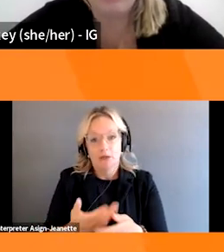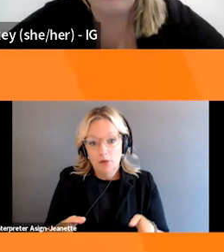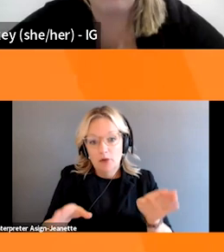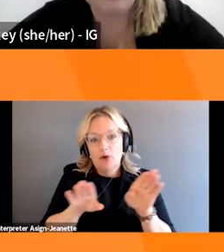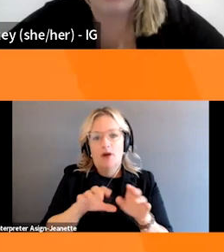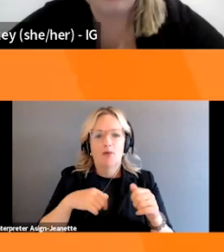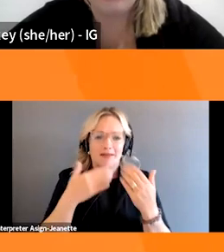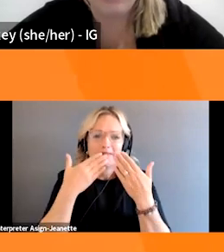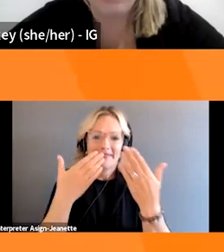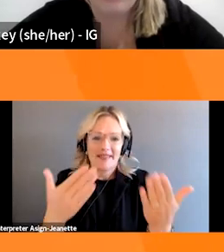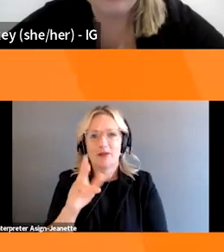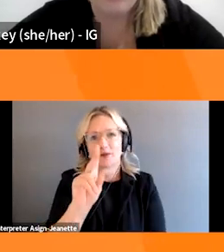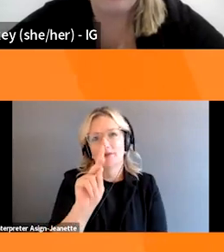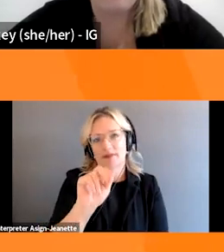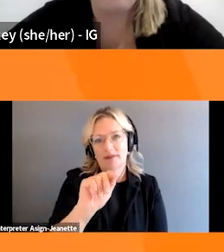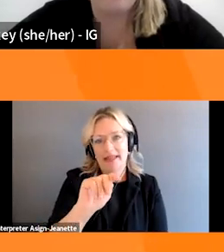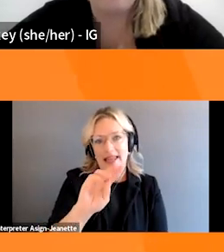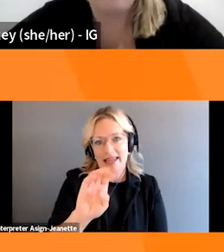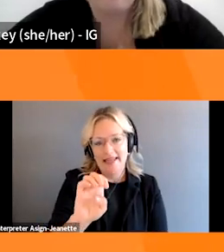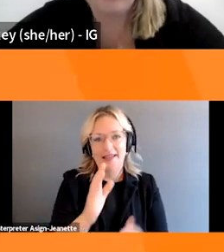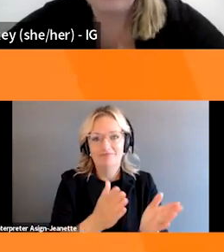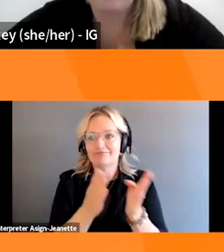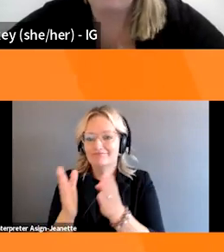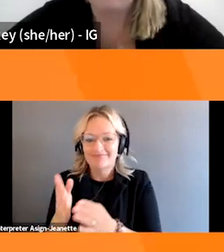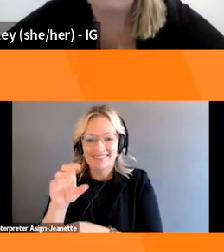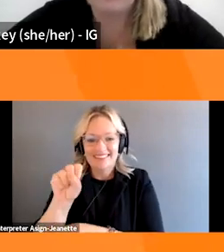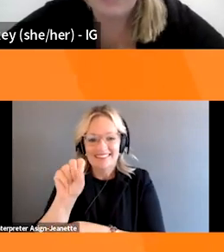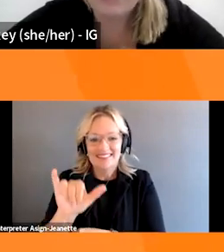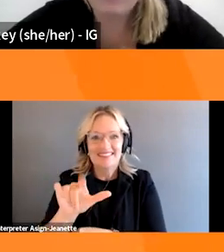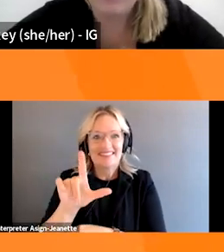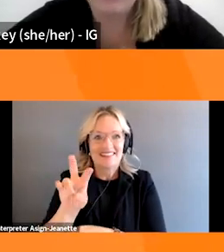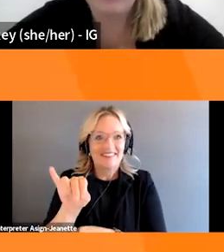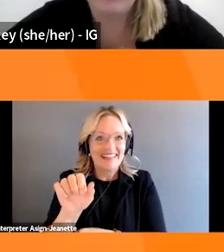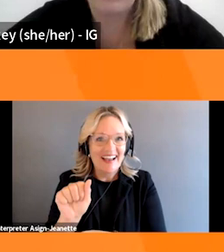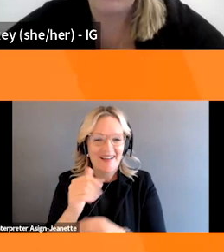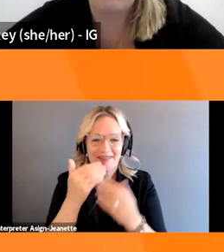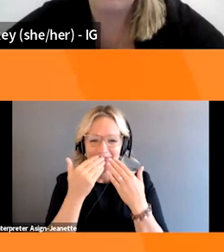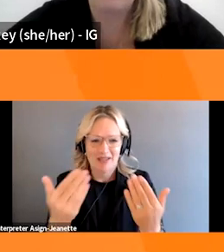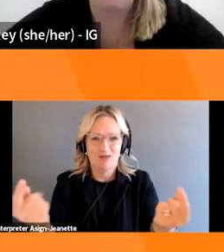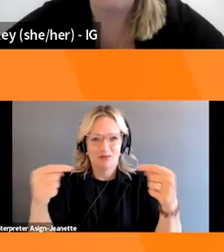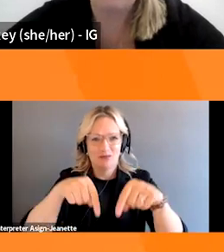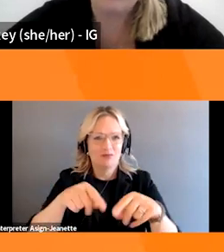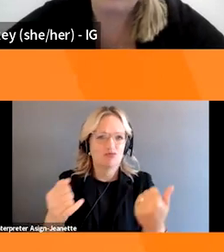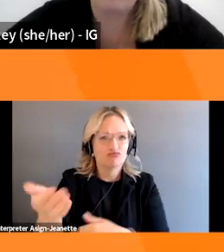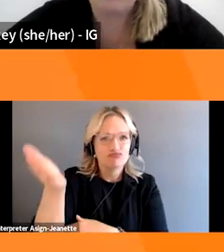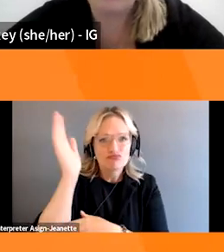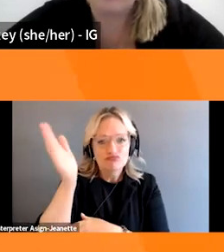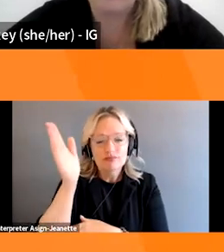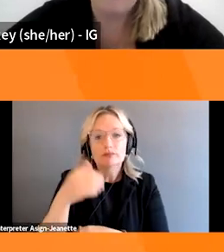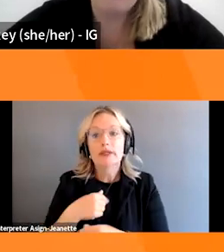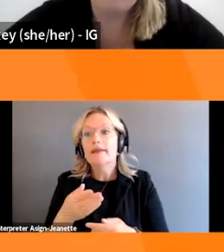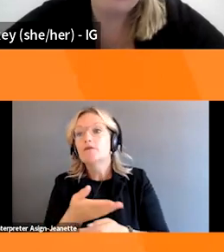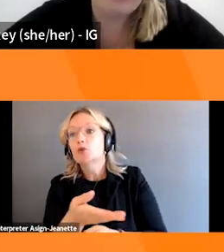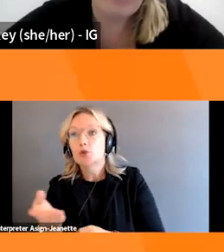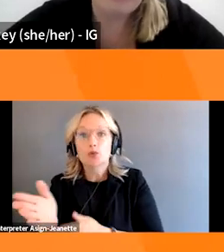much, Sylvia and Katie, for being here today. If anyone wants to connect with Katie and Sylvia, we'll send out the